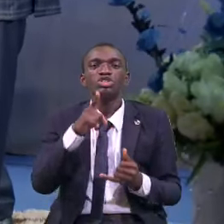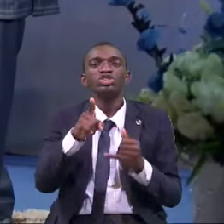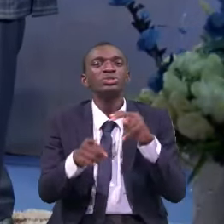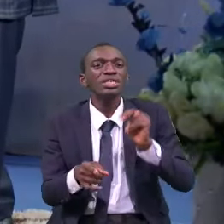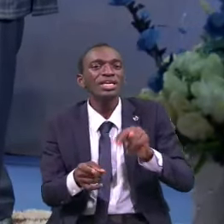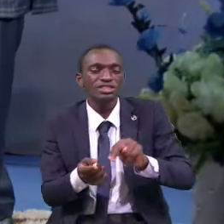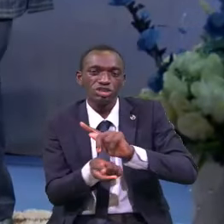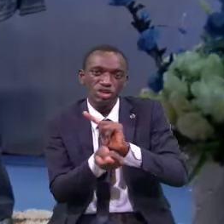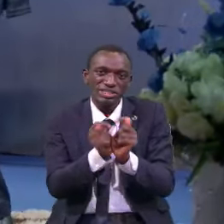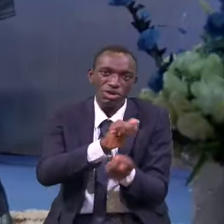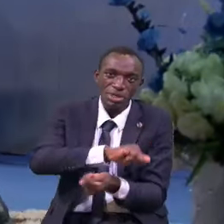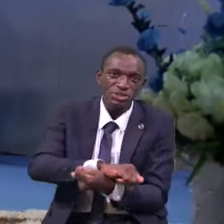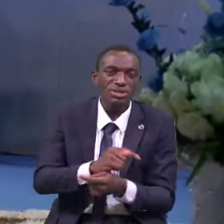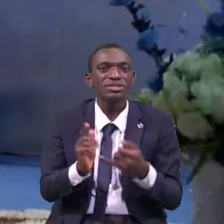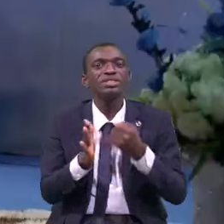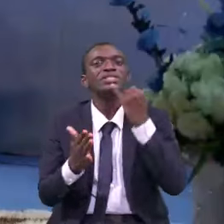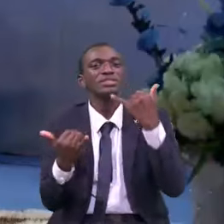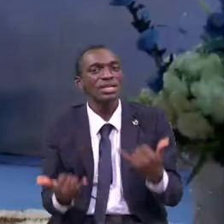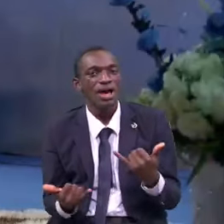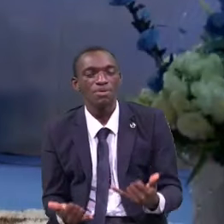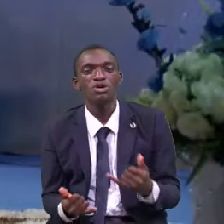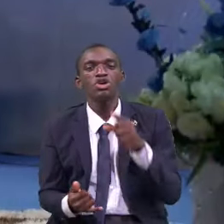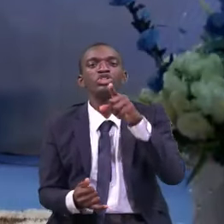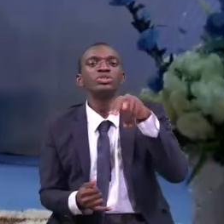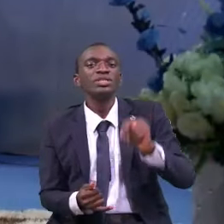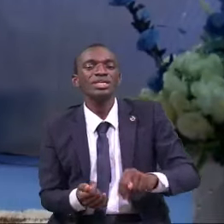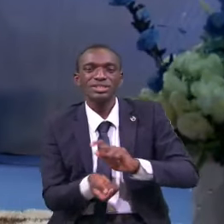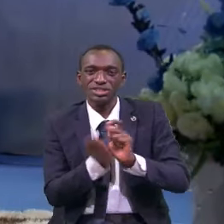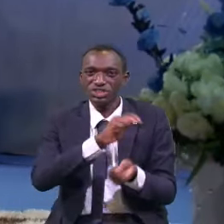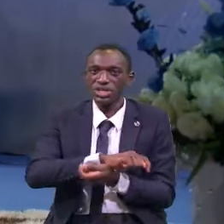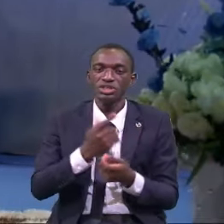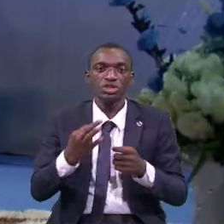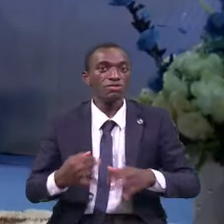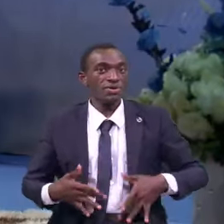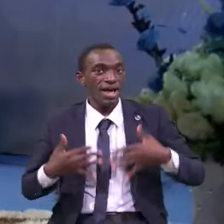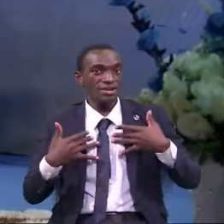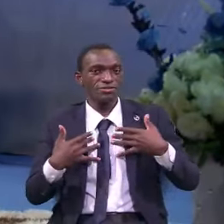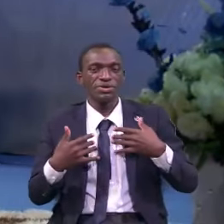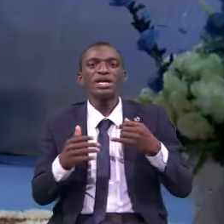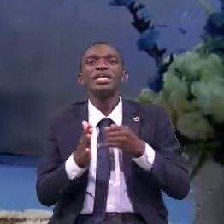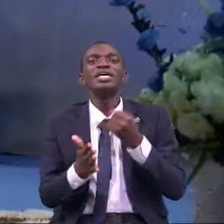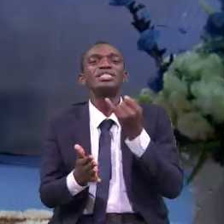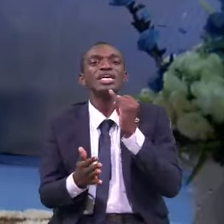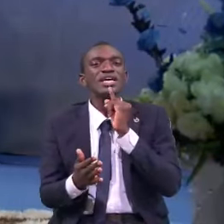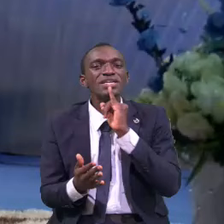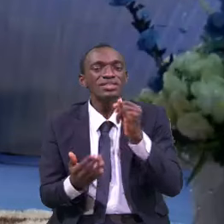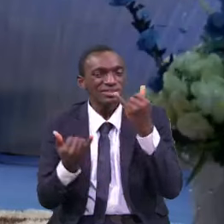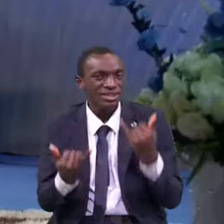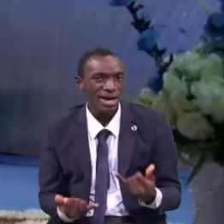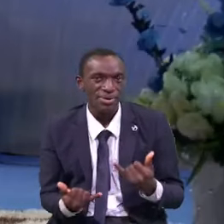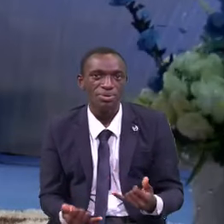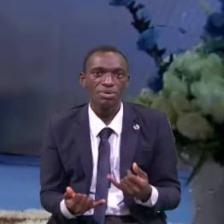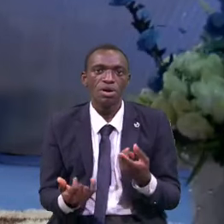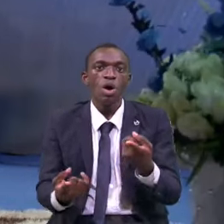transformation. It's now. You need a change of life. It is now.